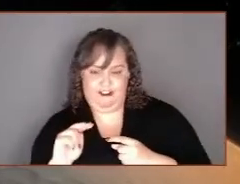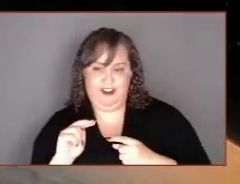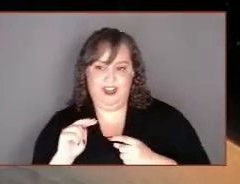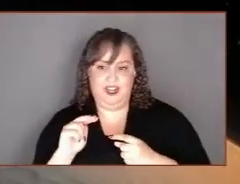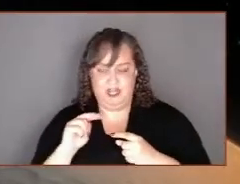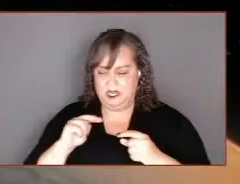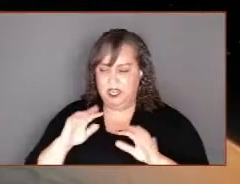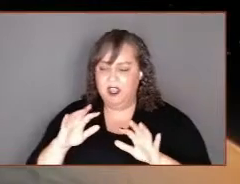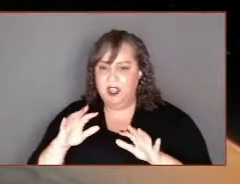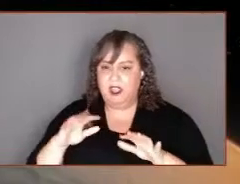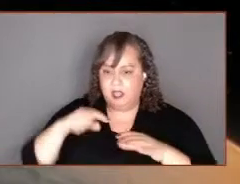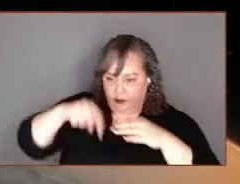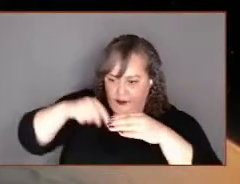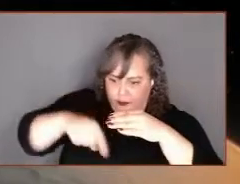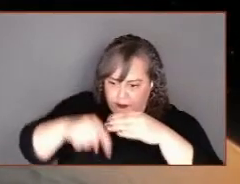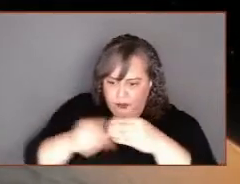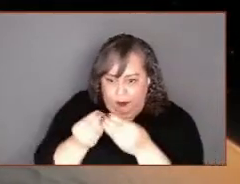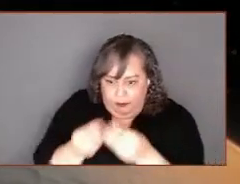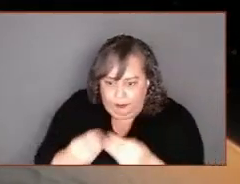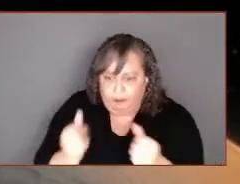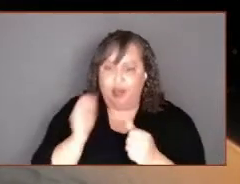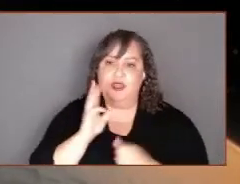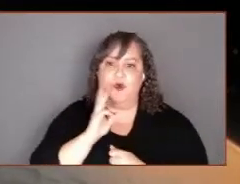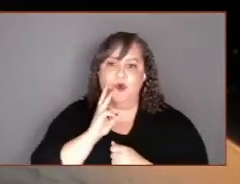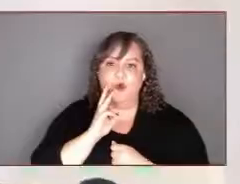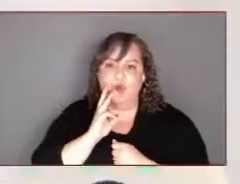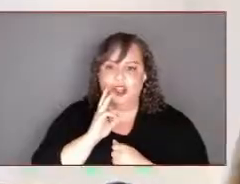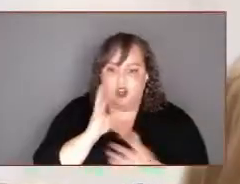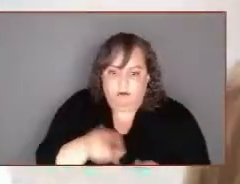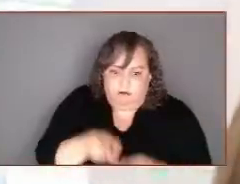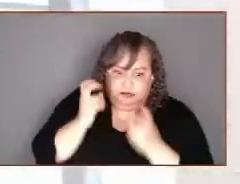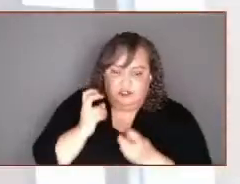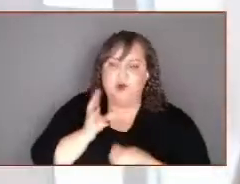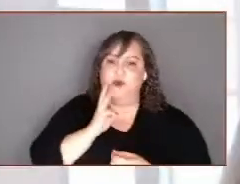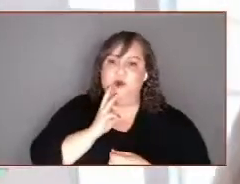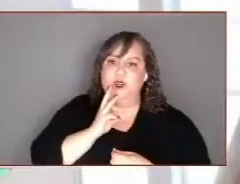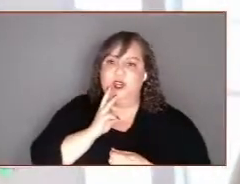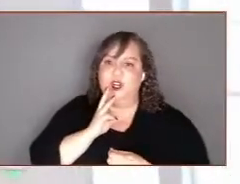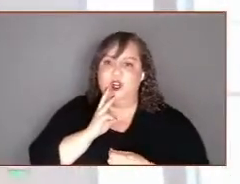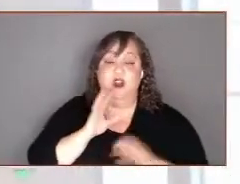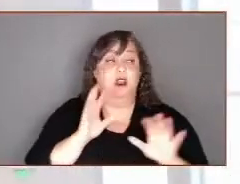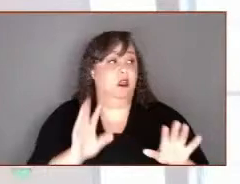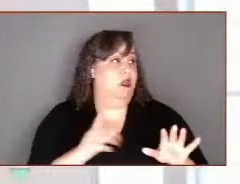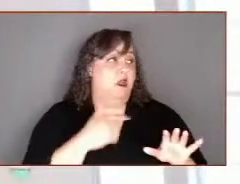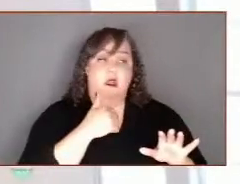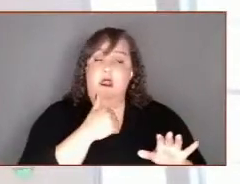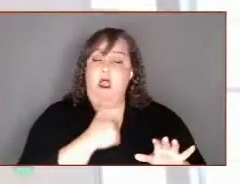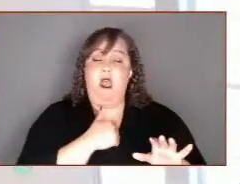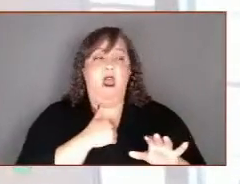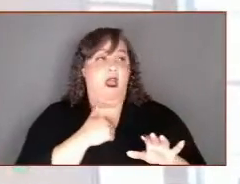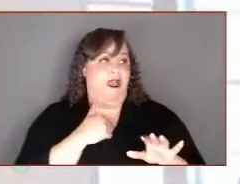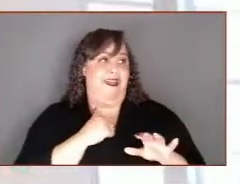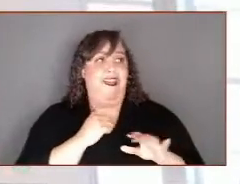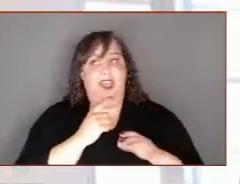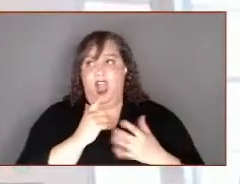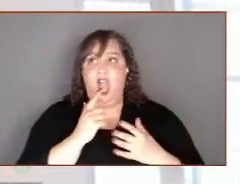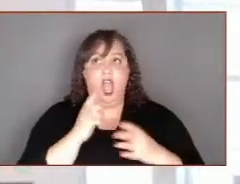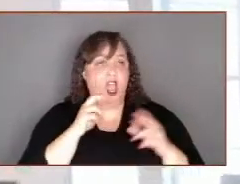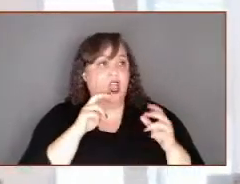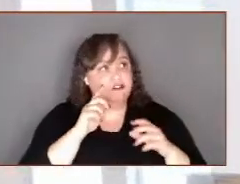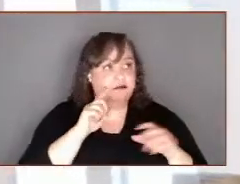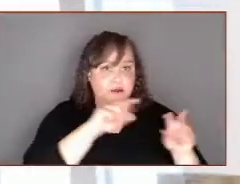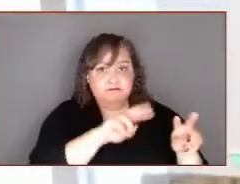down, melt the water, and get water up. I've covered this competition for years, and I hadn't seen a microphone before. I